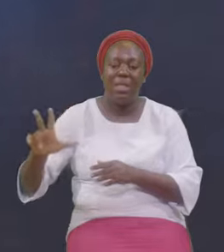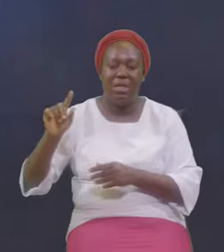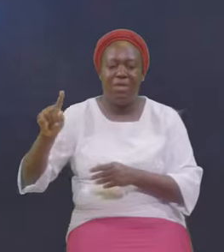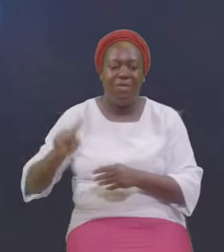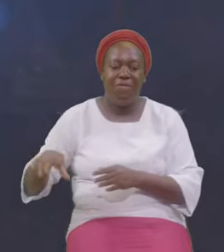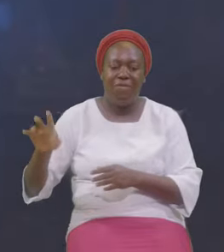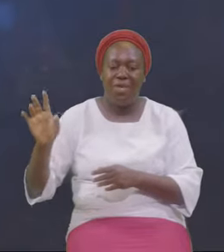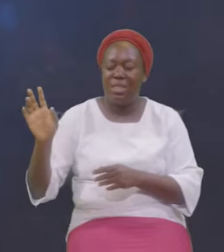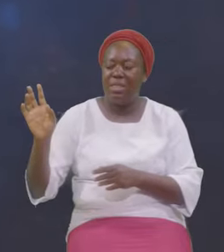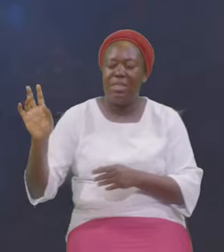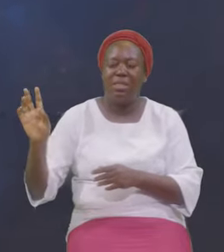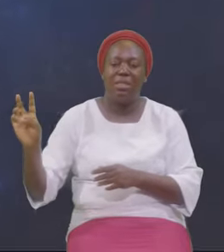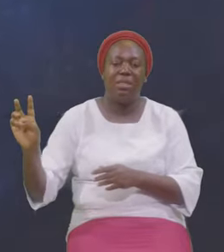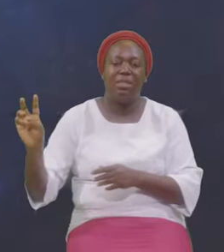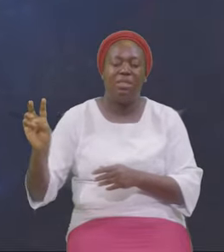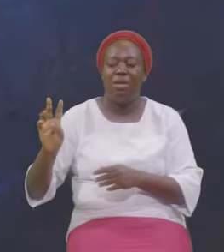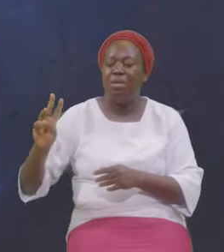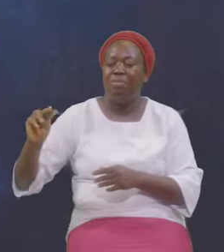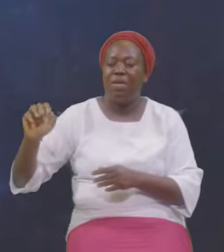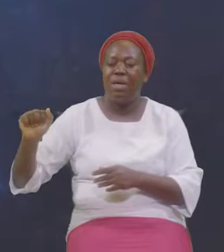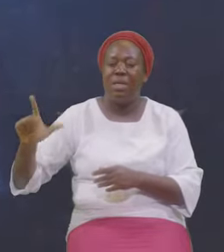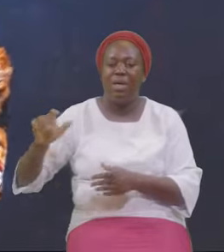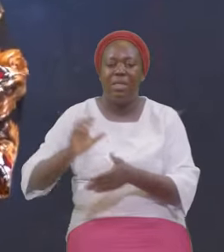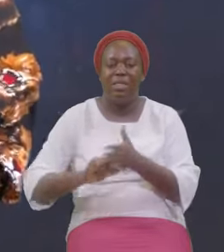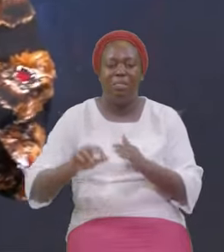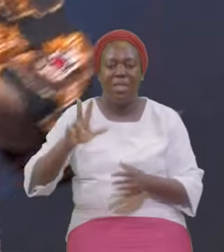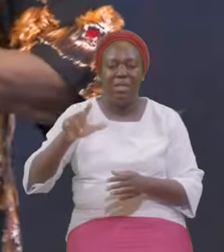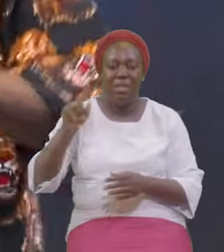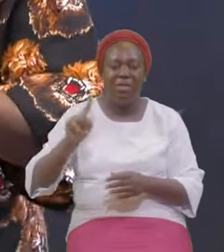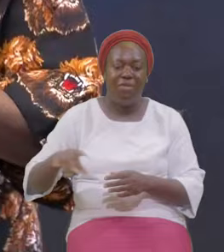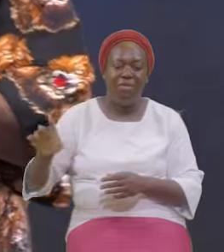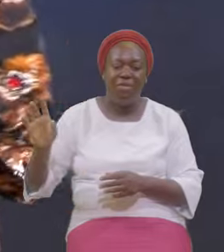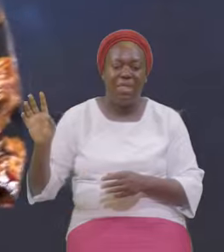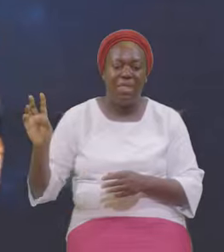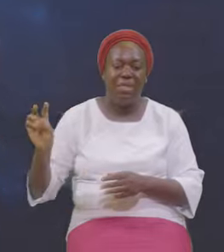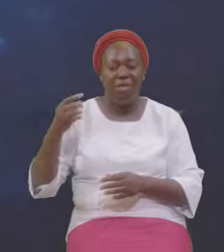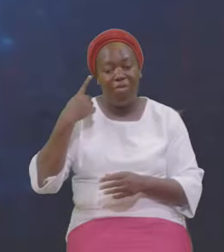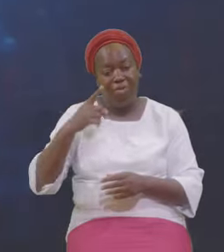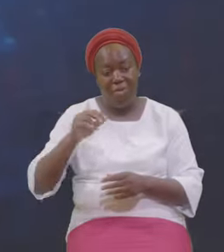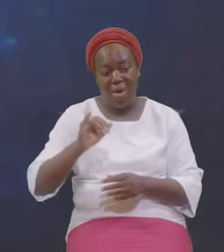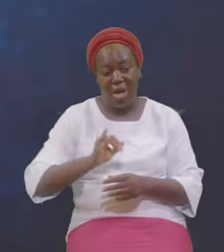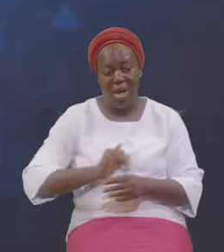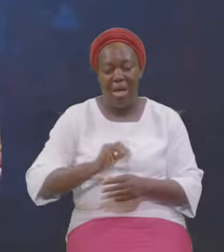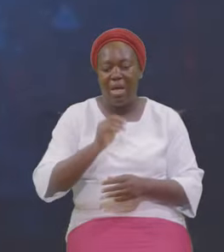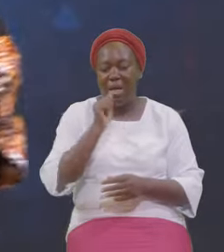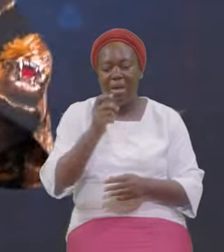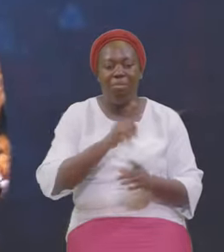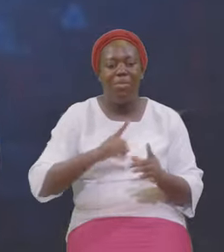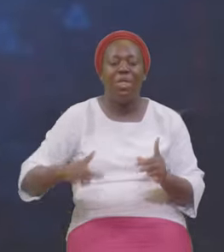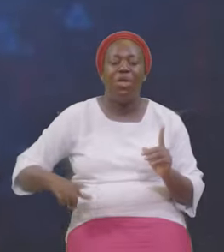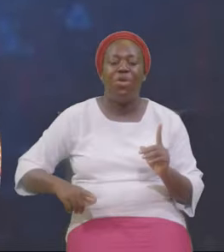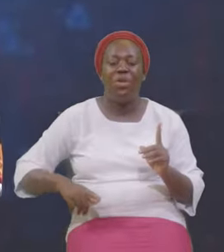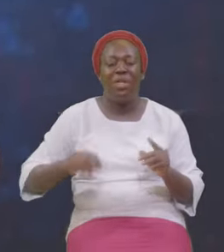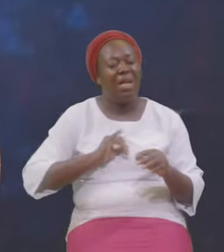Malachi chapter 3, verse 8. For I am the Lord, I